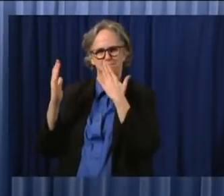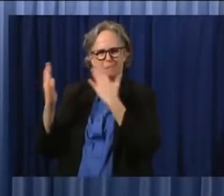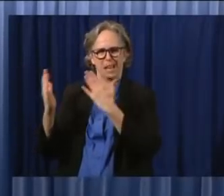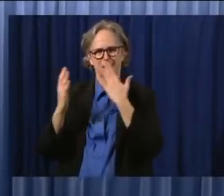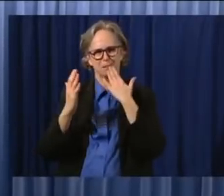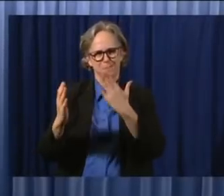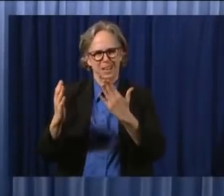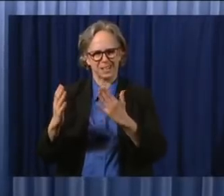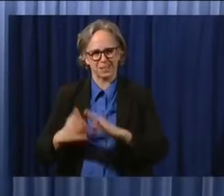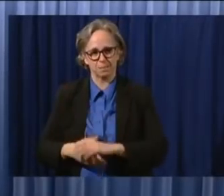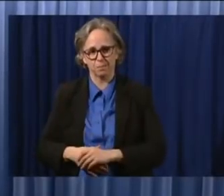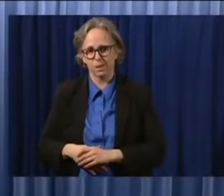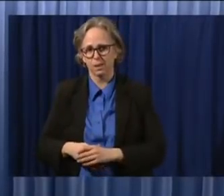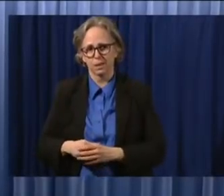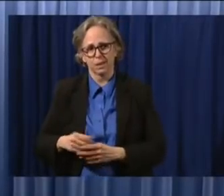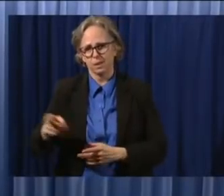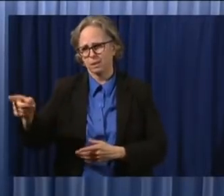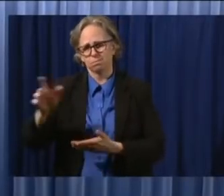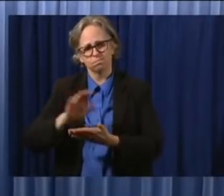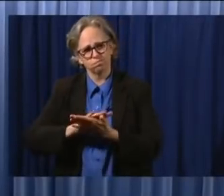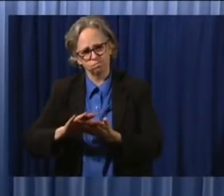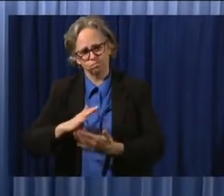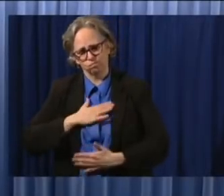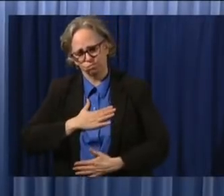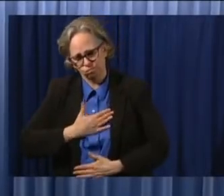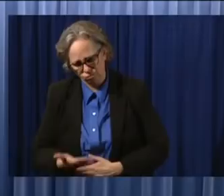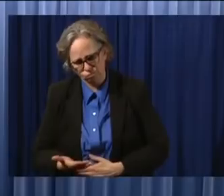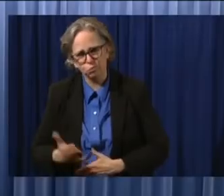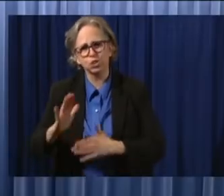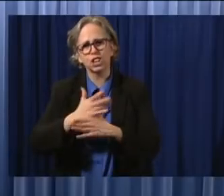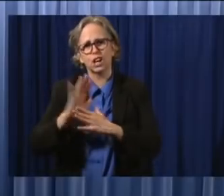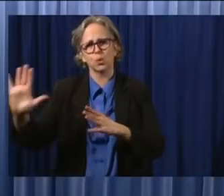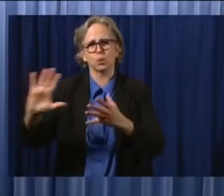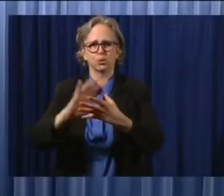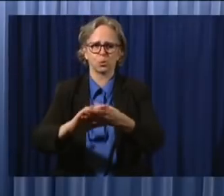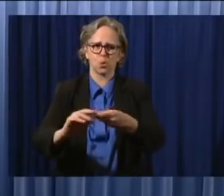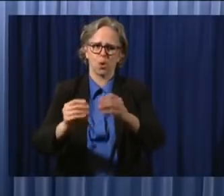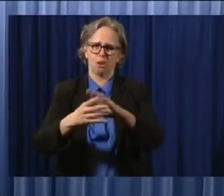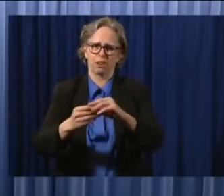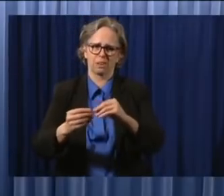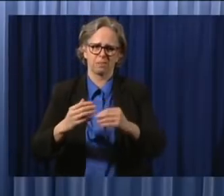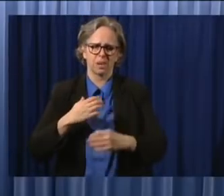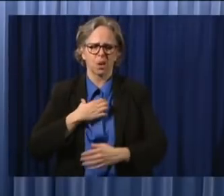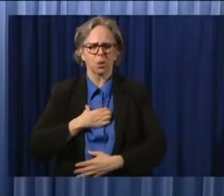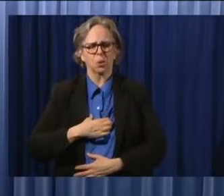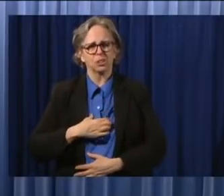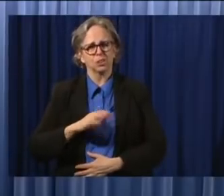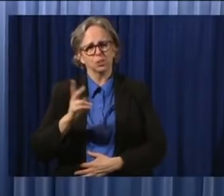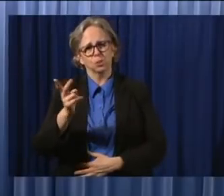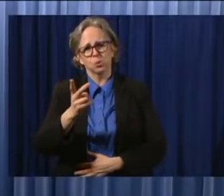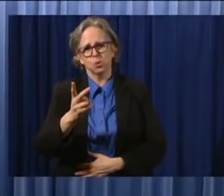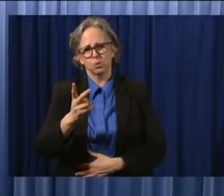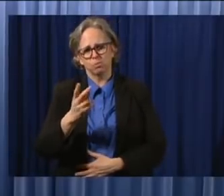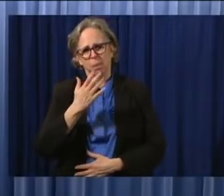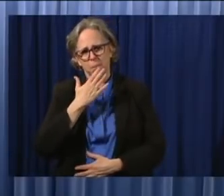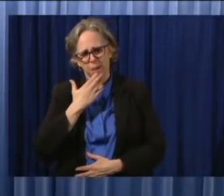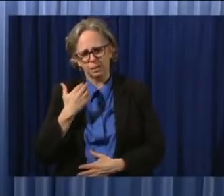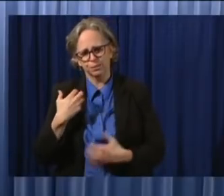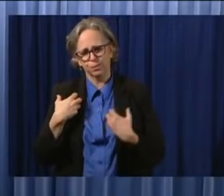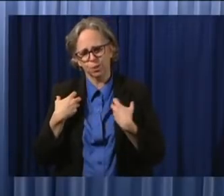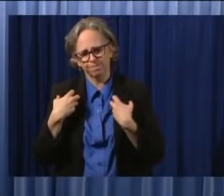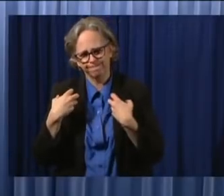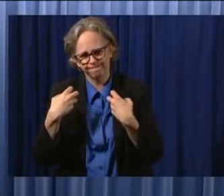very kind to share this with us. And we wish you all the best. But we felt it was